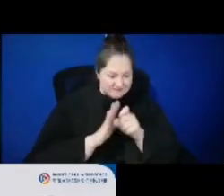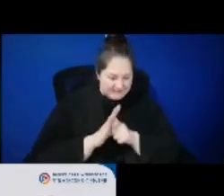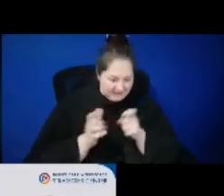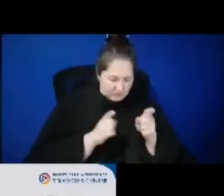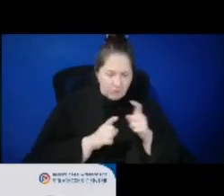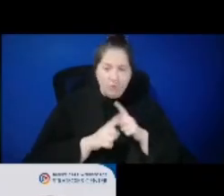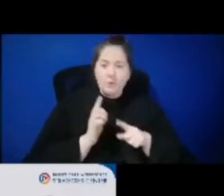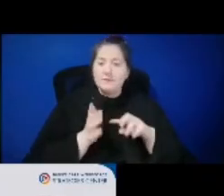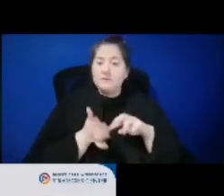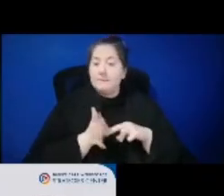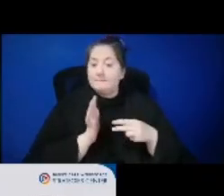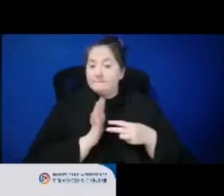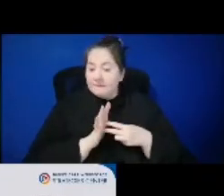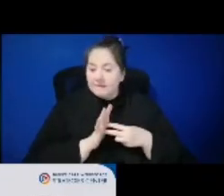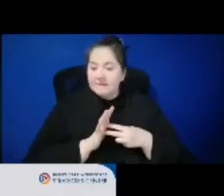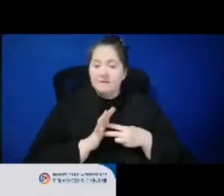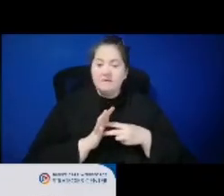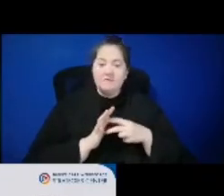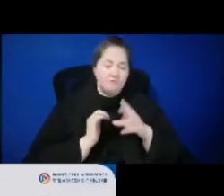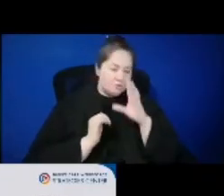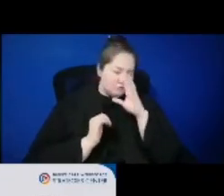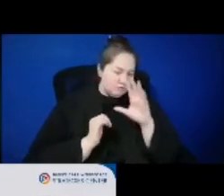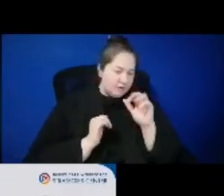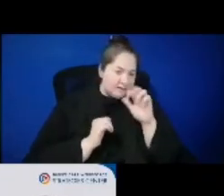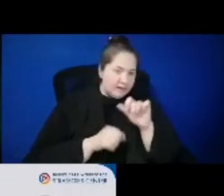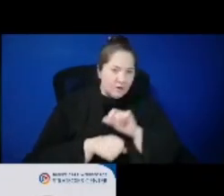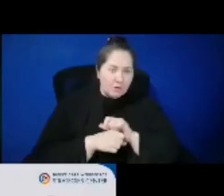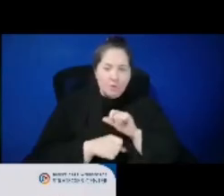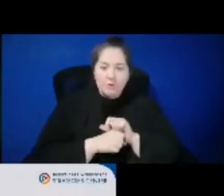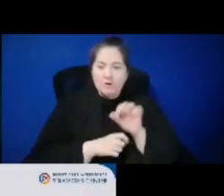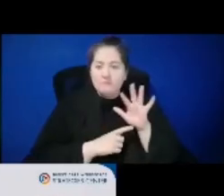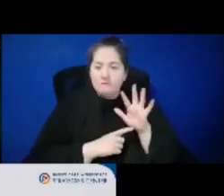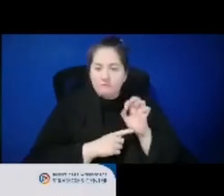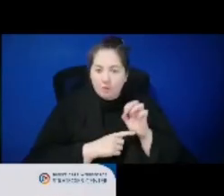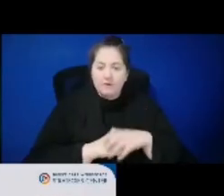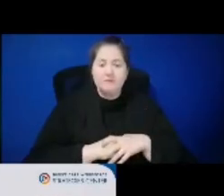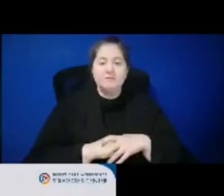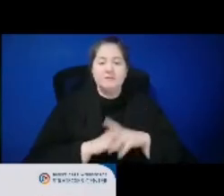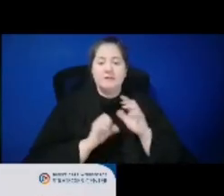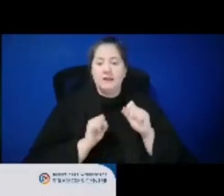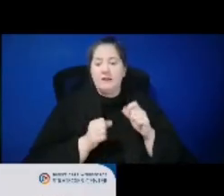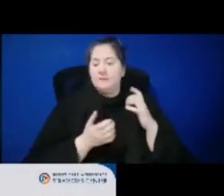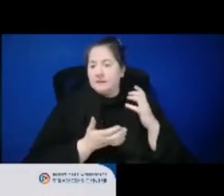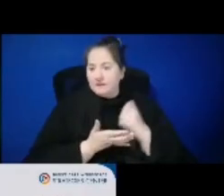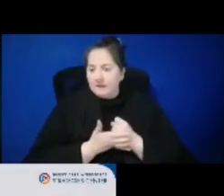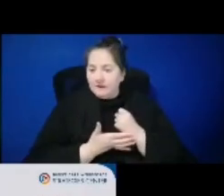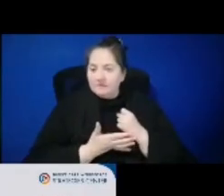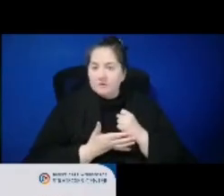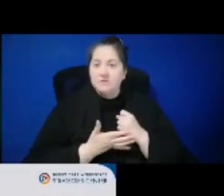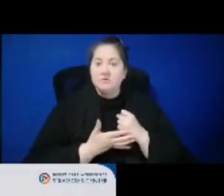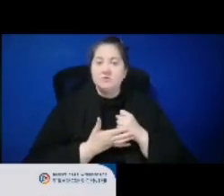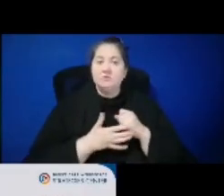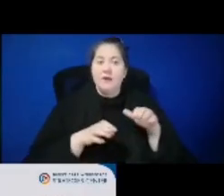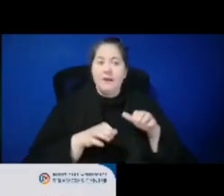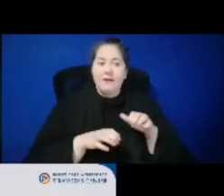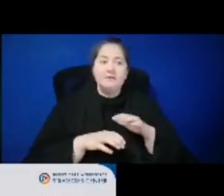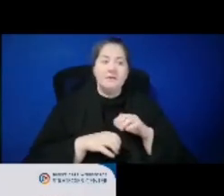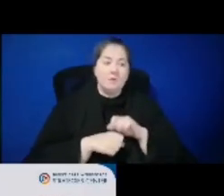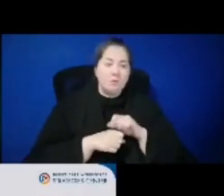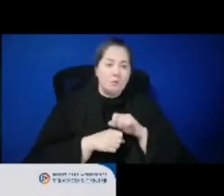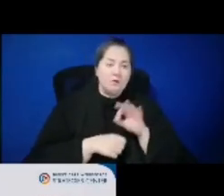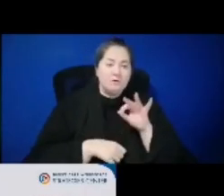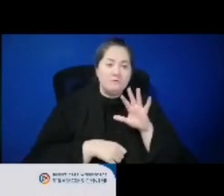does this mean for the direct care workforce, and can it be leveraged to act as a workforce